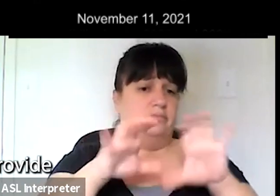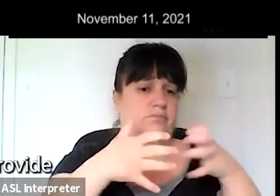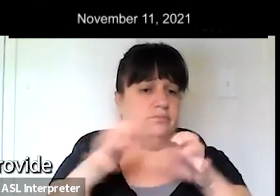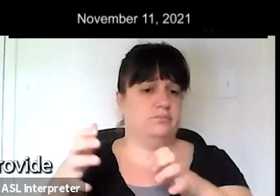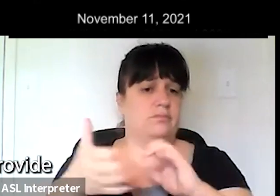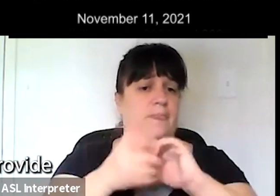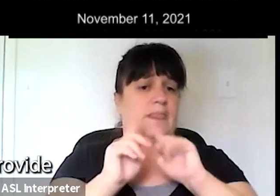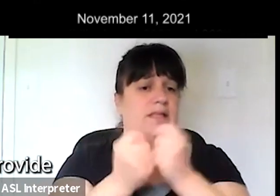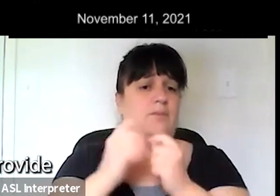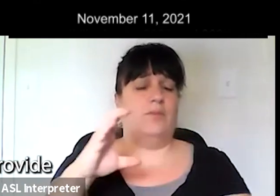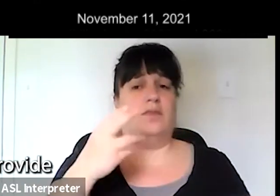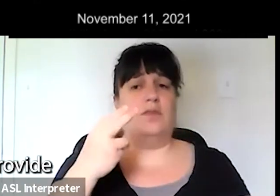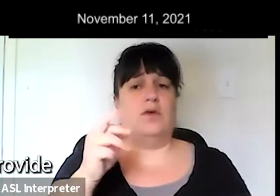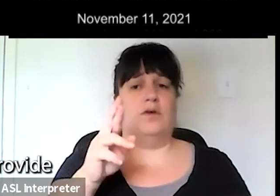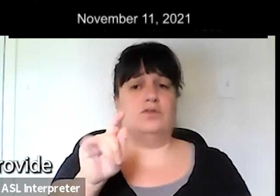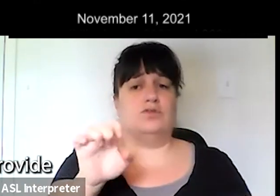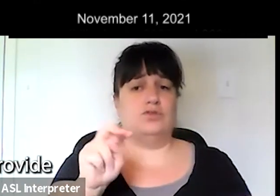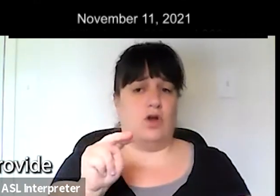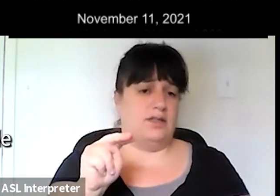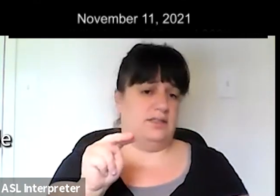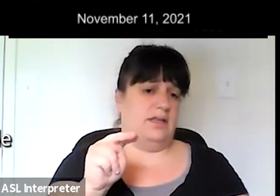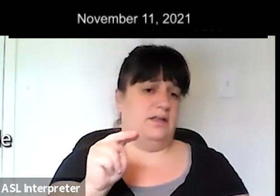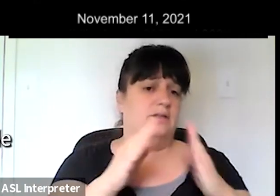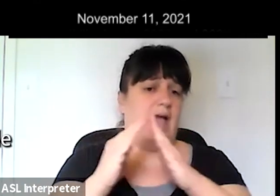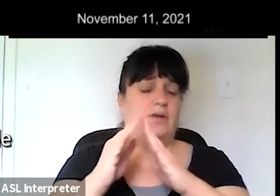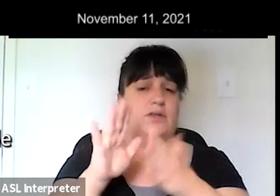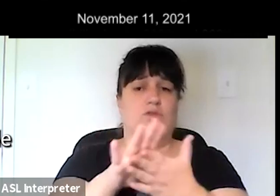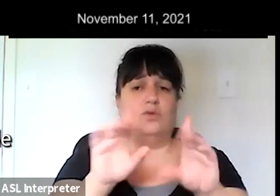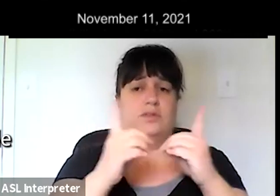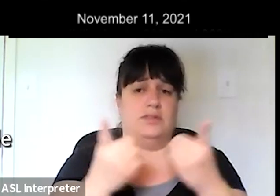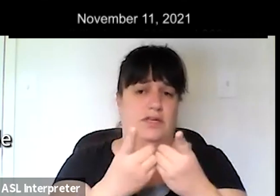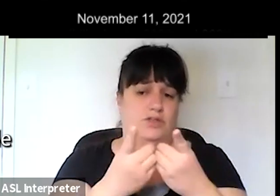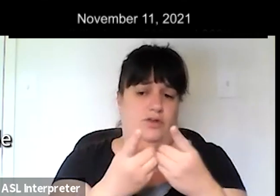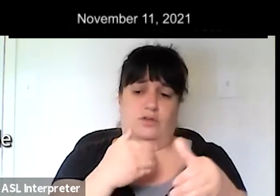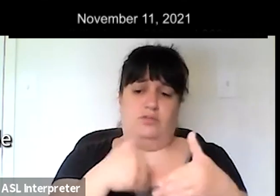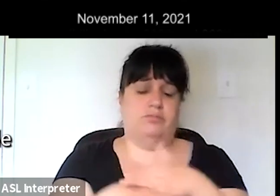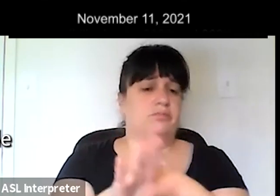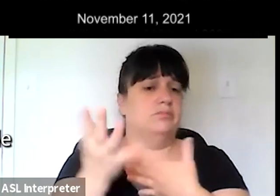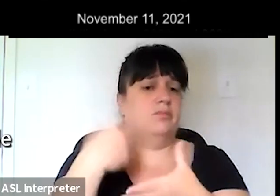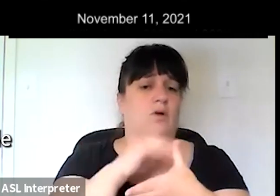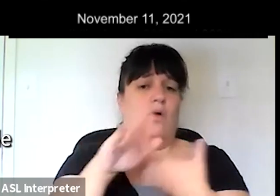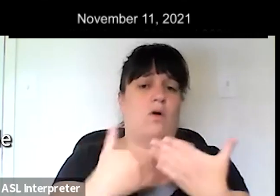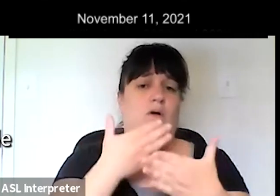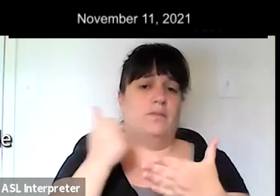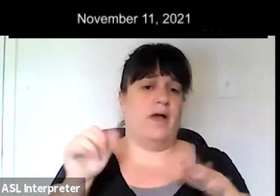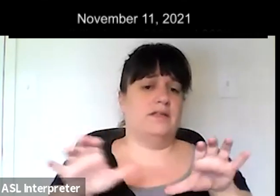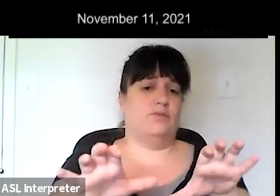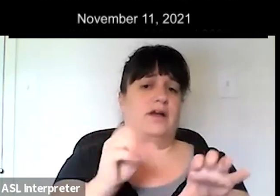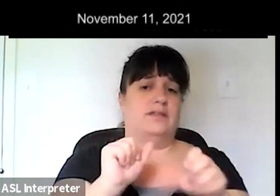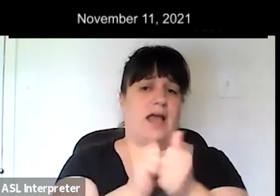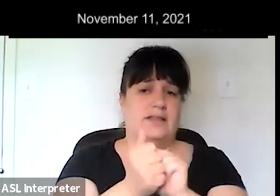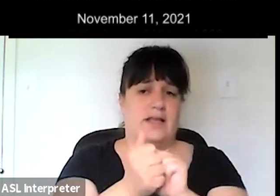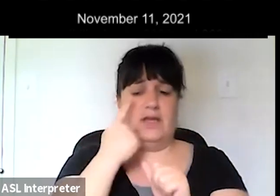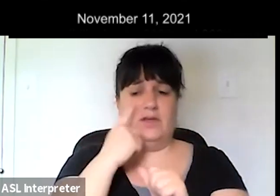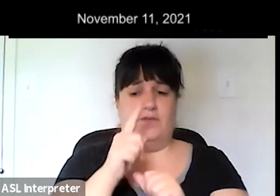Charleston County School District and NASA to provide all of these inclusive and accessible best practices and adaptations